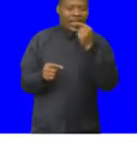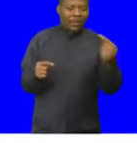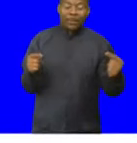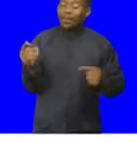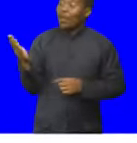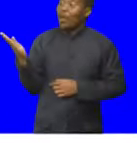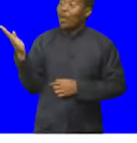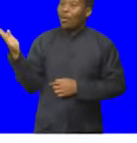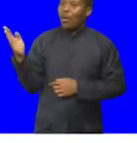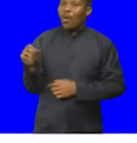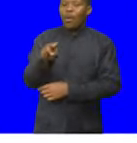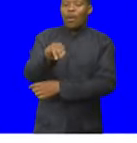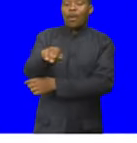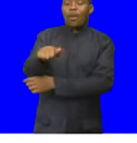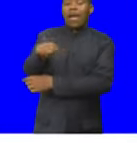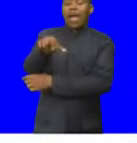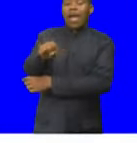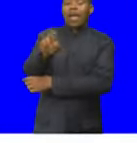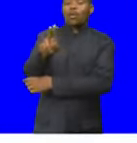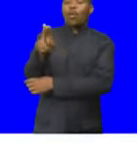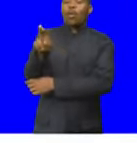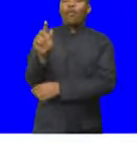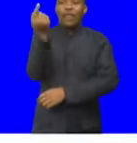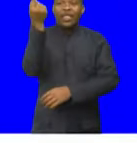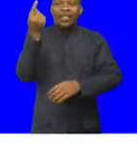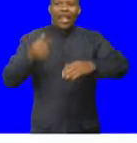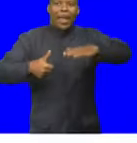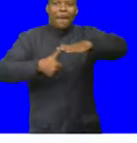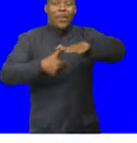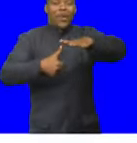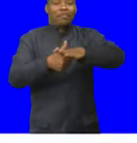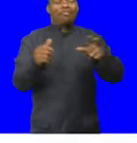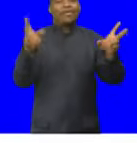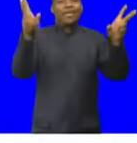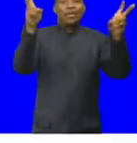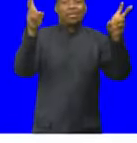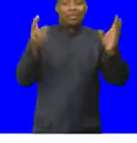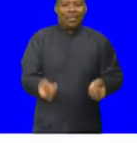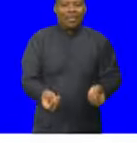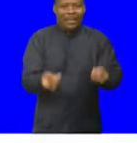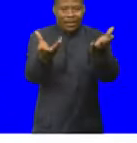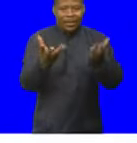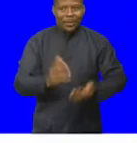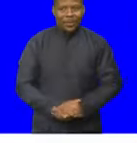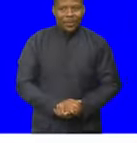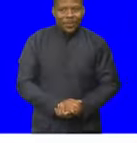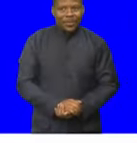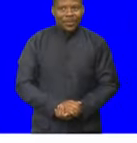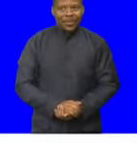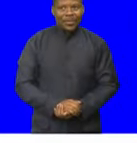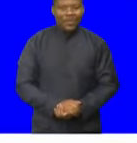anaye zama wakanzimanze sikangeni ke kudwa lokugcwele asiqale ngibathona ke nathi tihlokule thamba imbili lomuhla